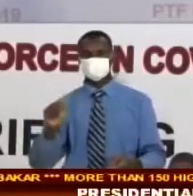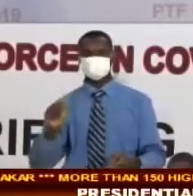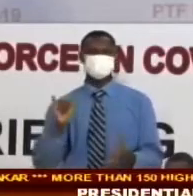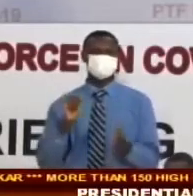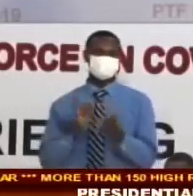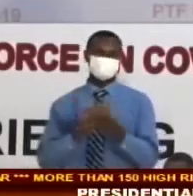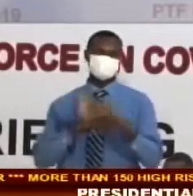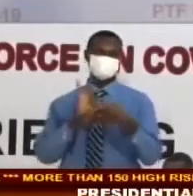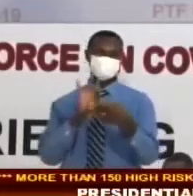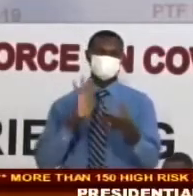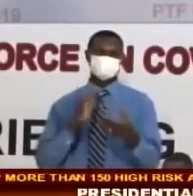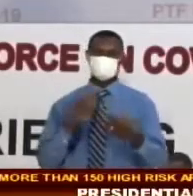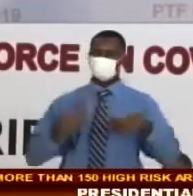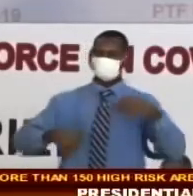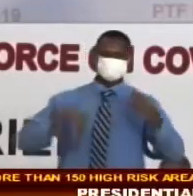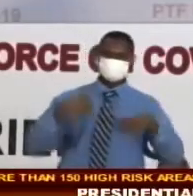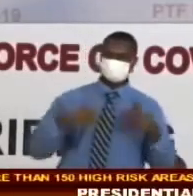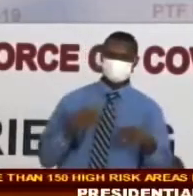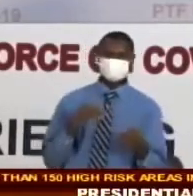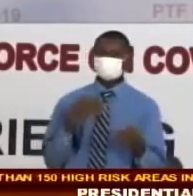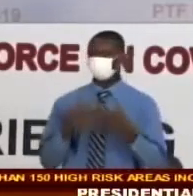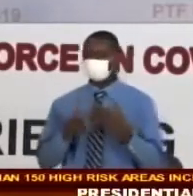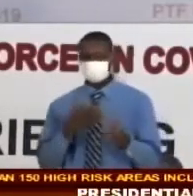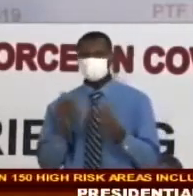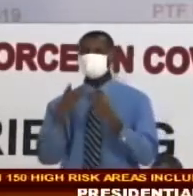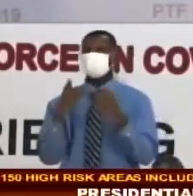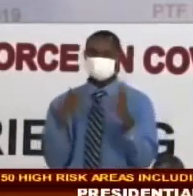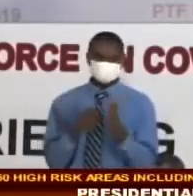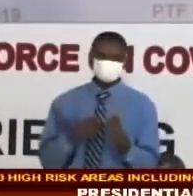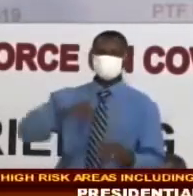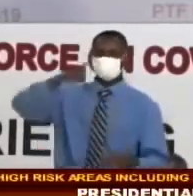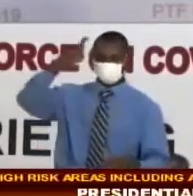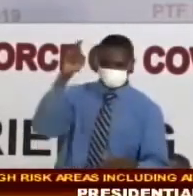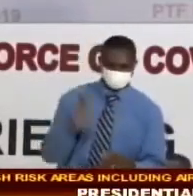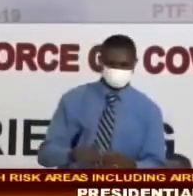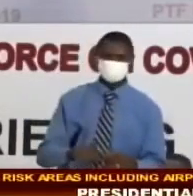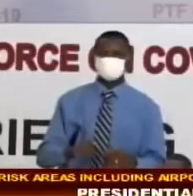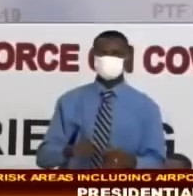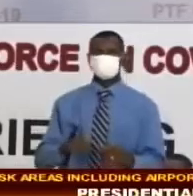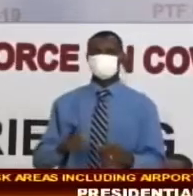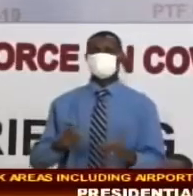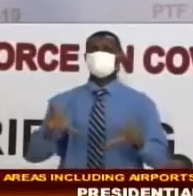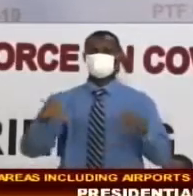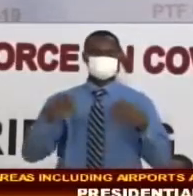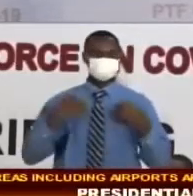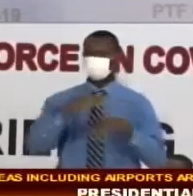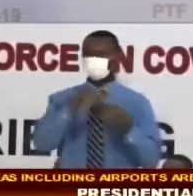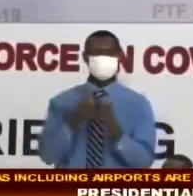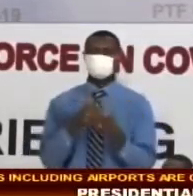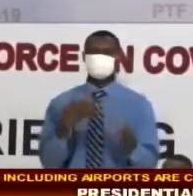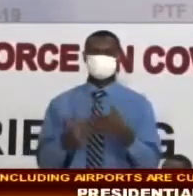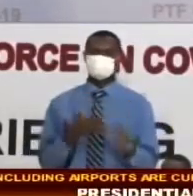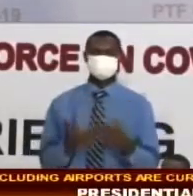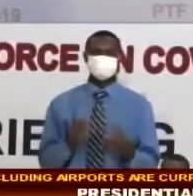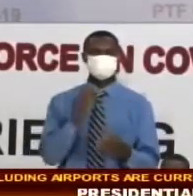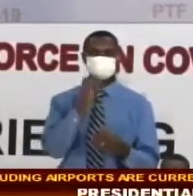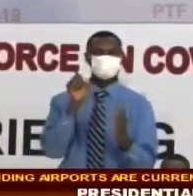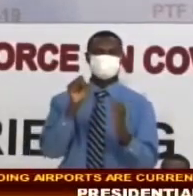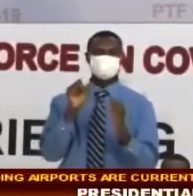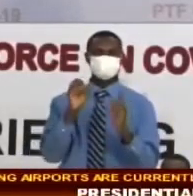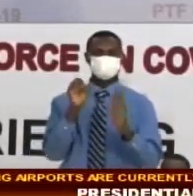policy we are going to do to have to accommodate all of them cannot just be state-specific. It will be holistic.